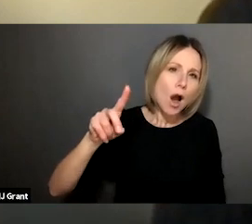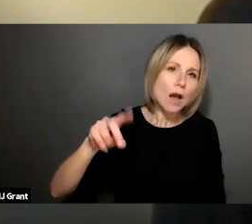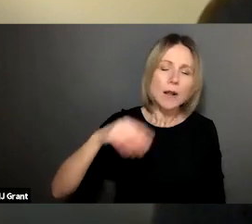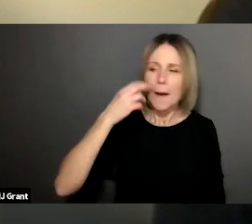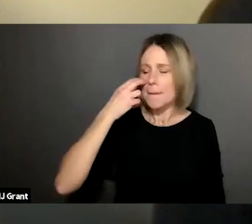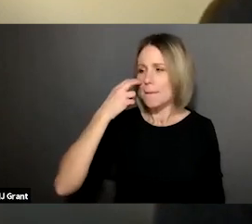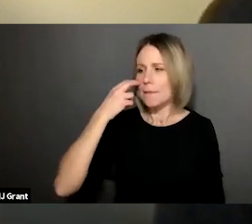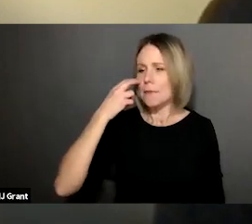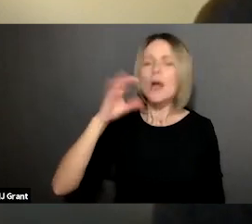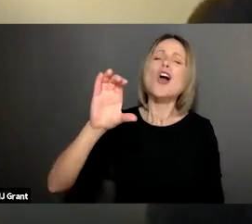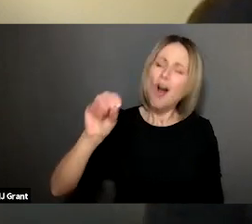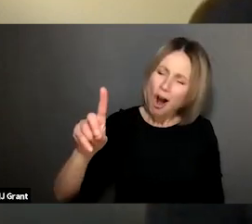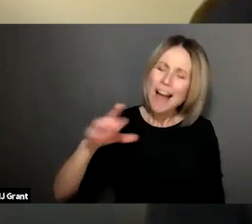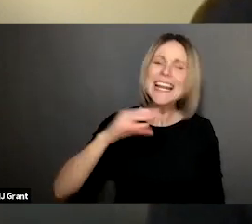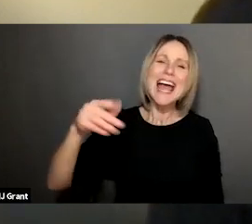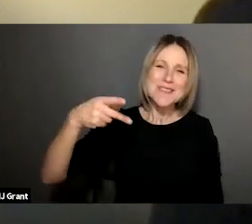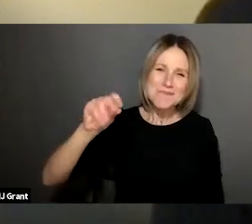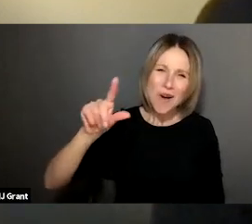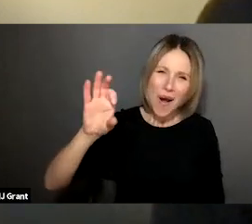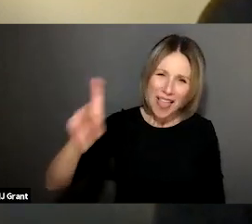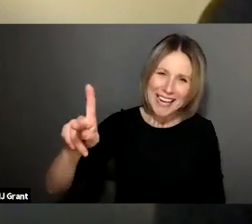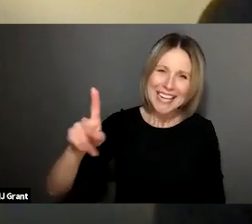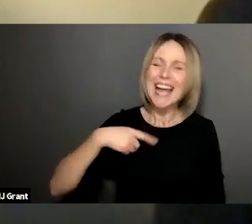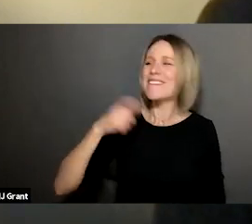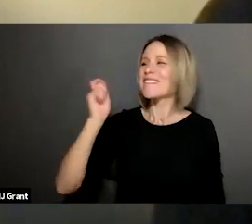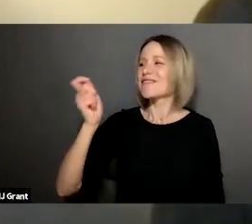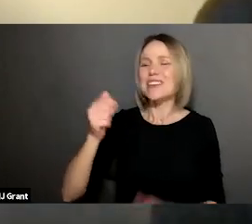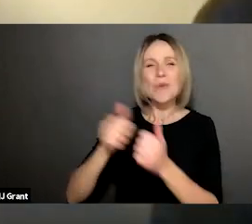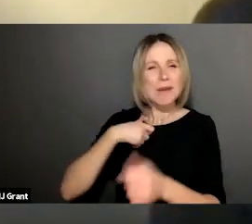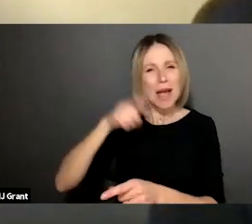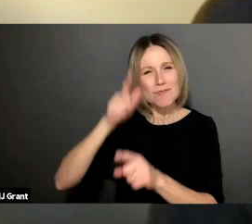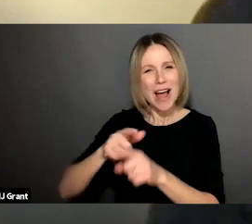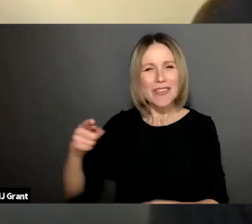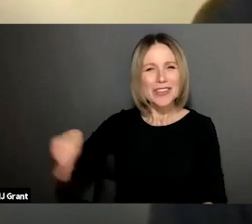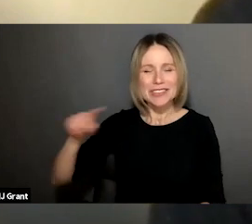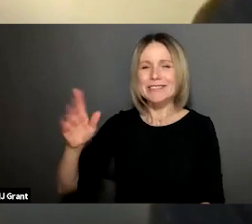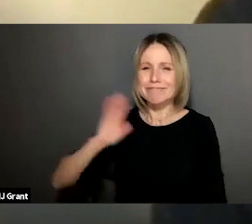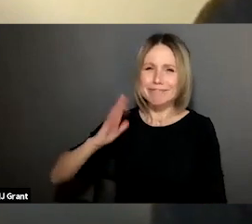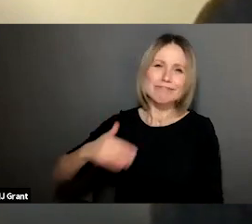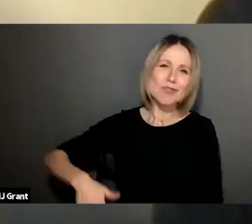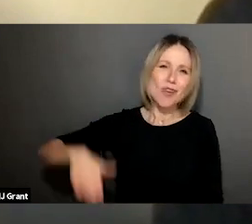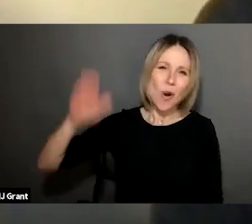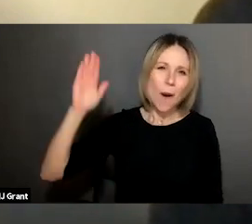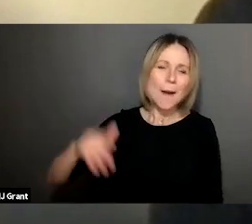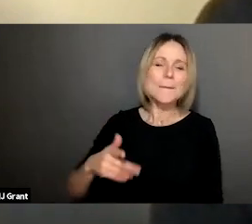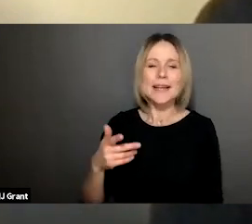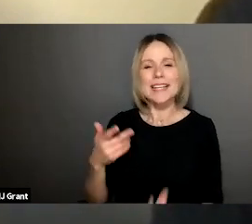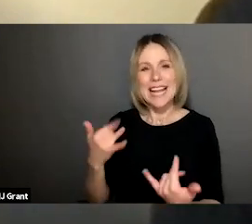brothers. And though you got to go a little bit further offshore now to get them, we continue to do